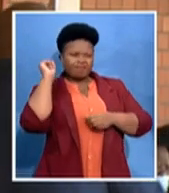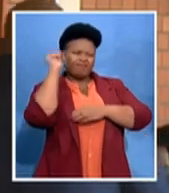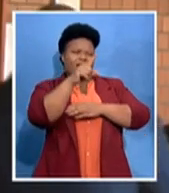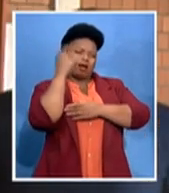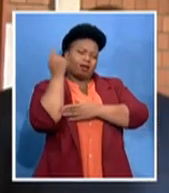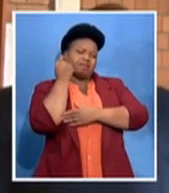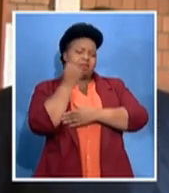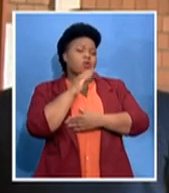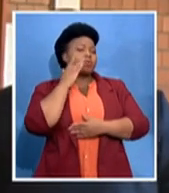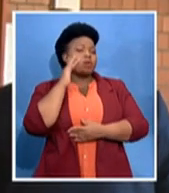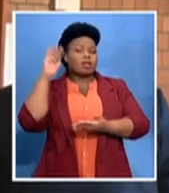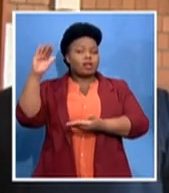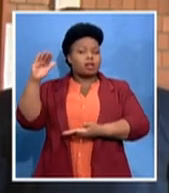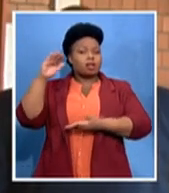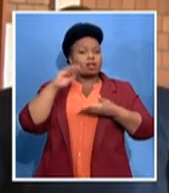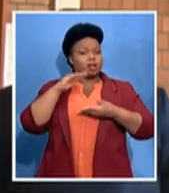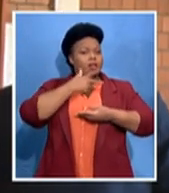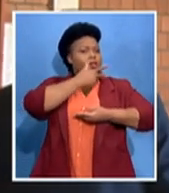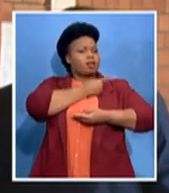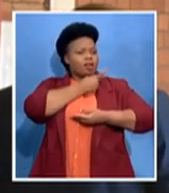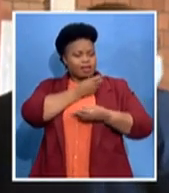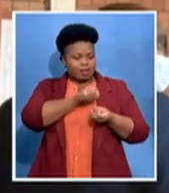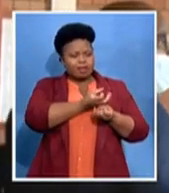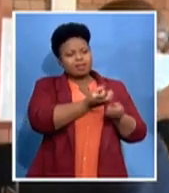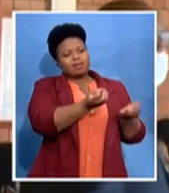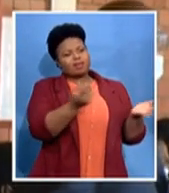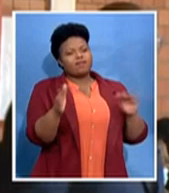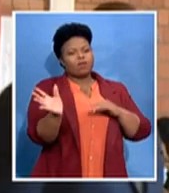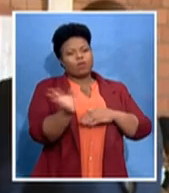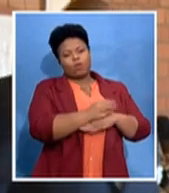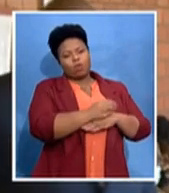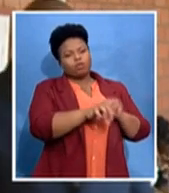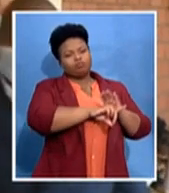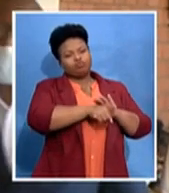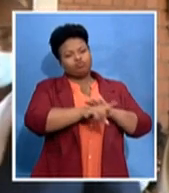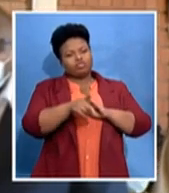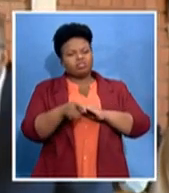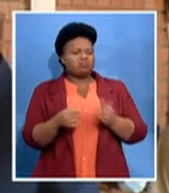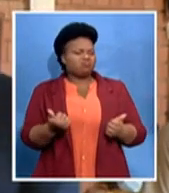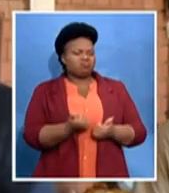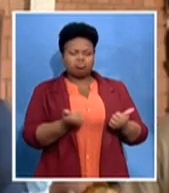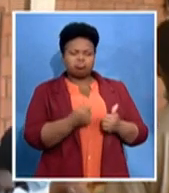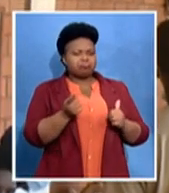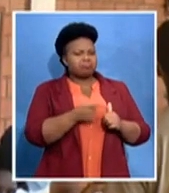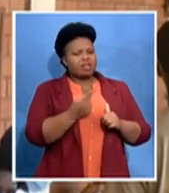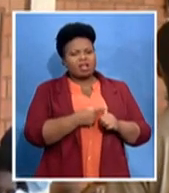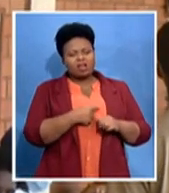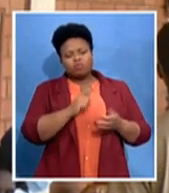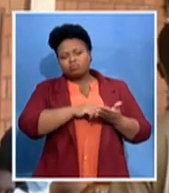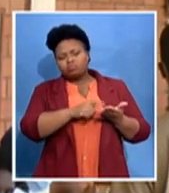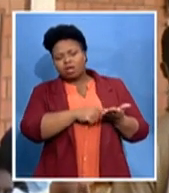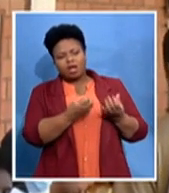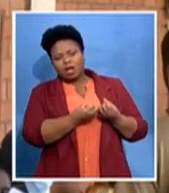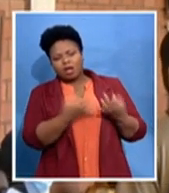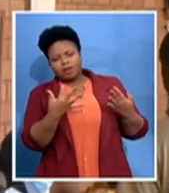be distributed accordingly. We have already calculated the numbers of healthcare workers in each